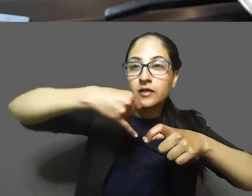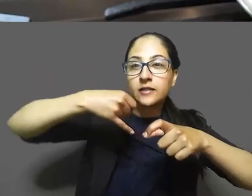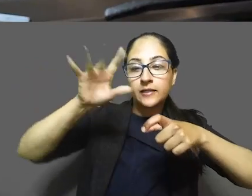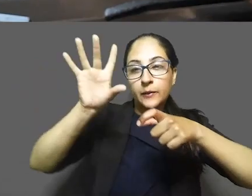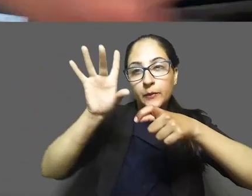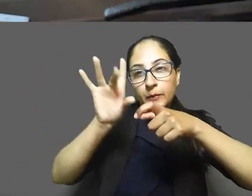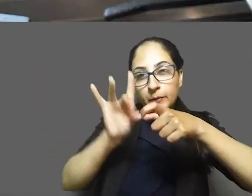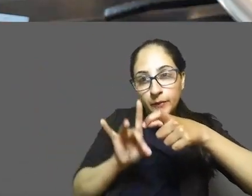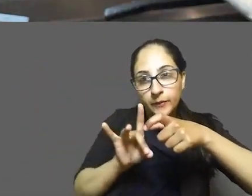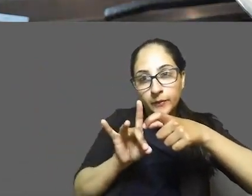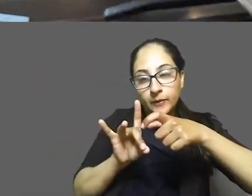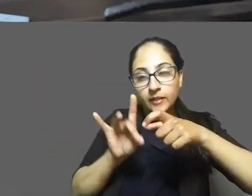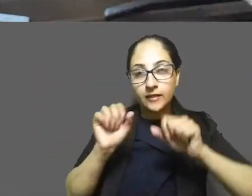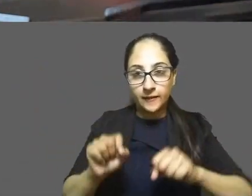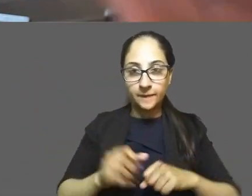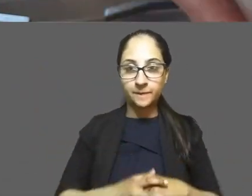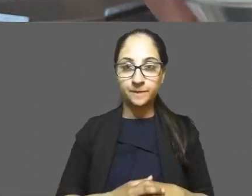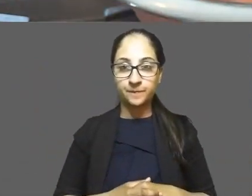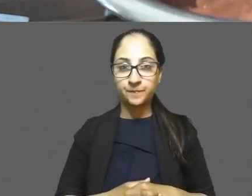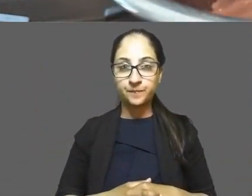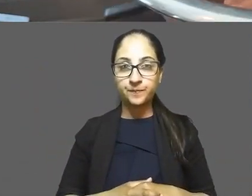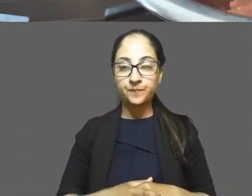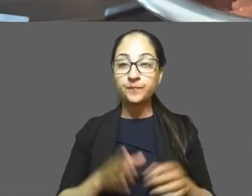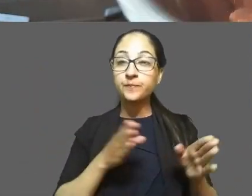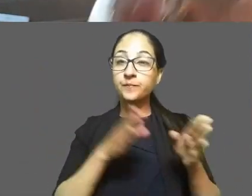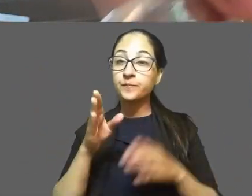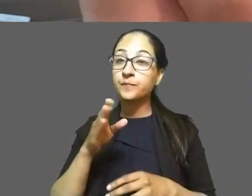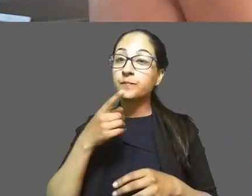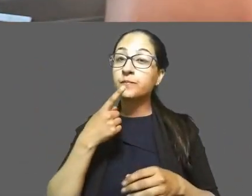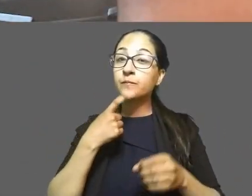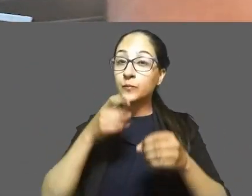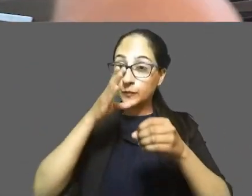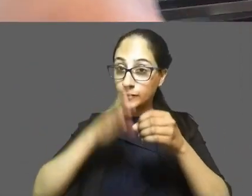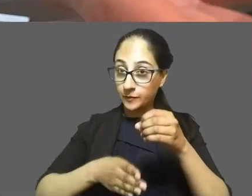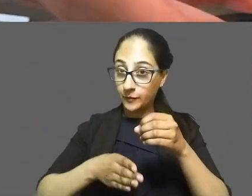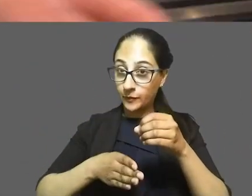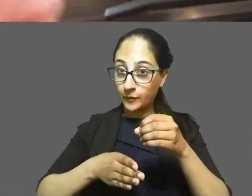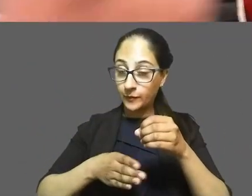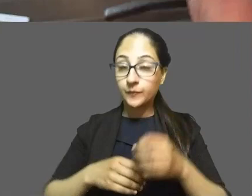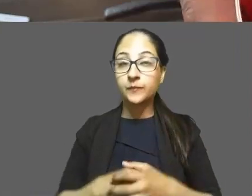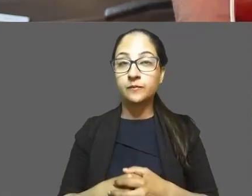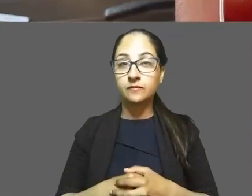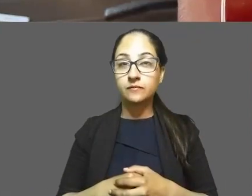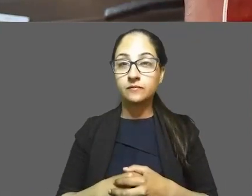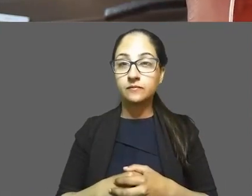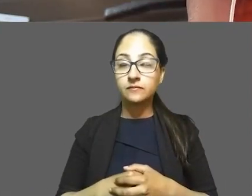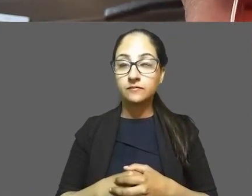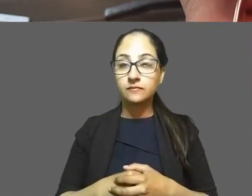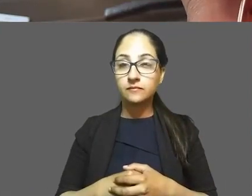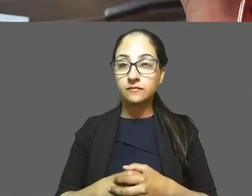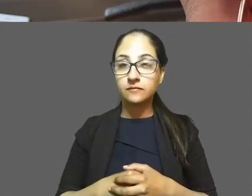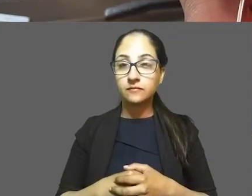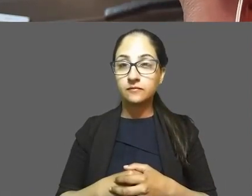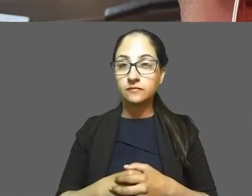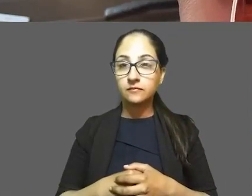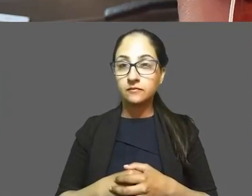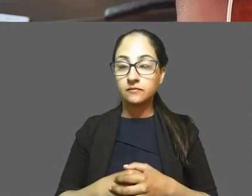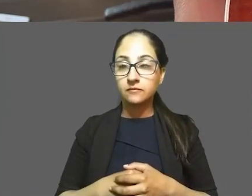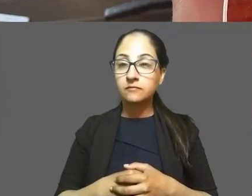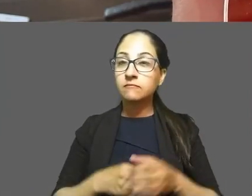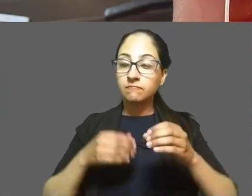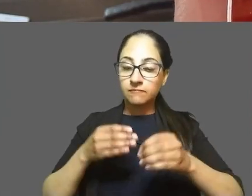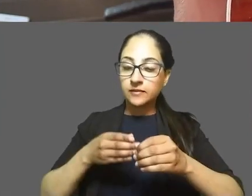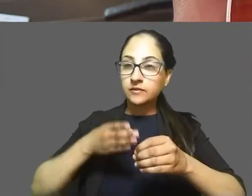two, it actually absorbs all of that goodness that we're going to be cooking. I got some tomatoes here that I'm going to be